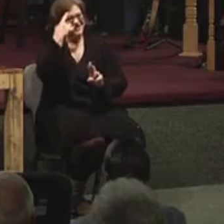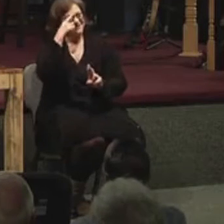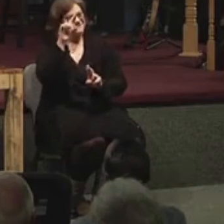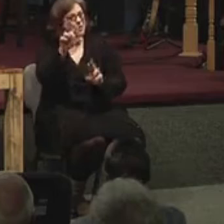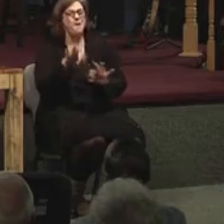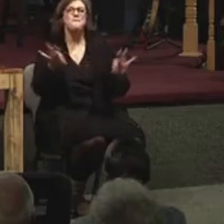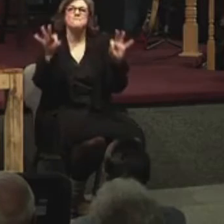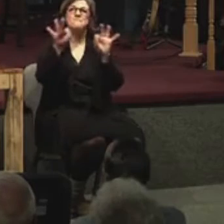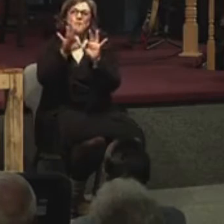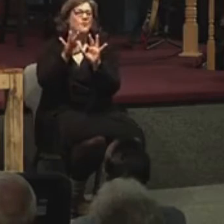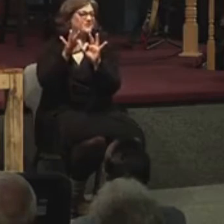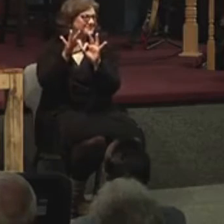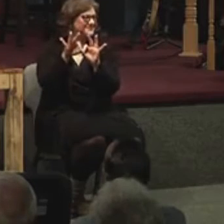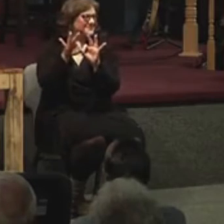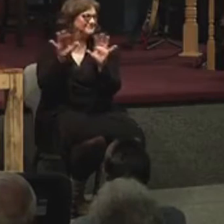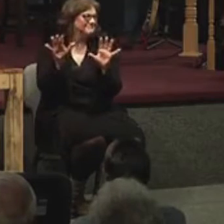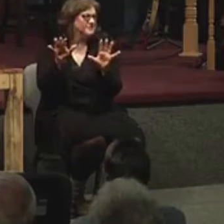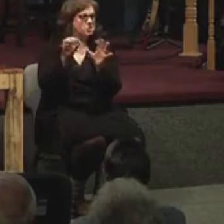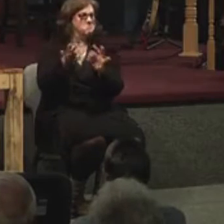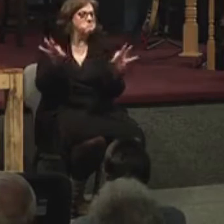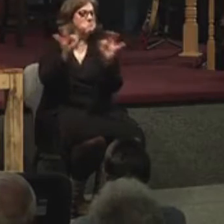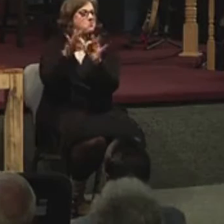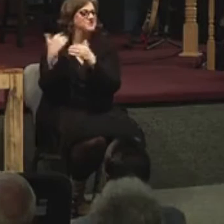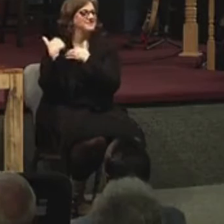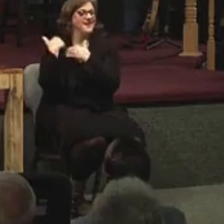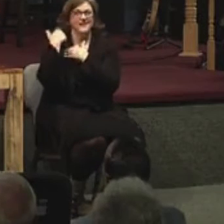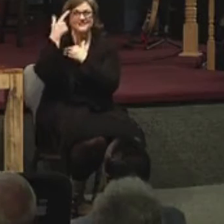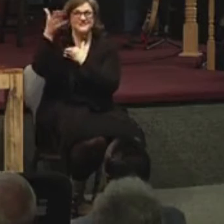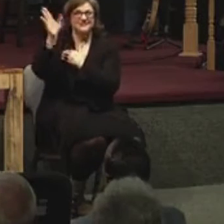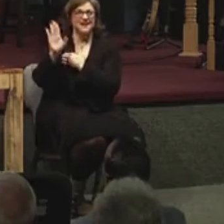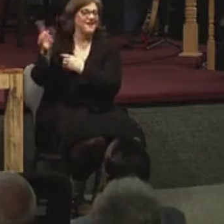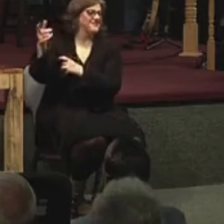You have permission to say no.